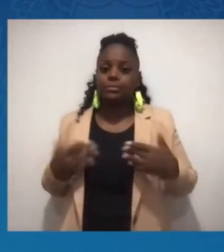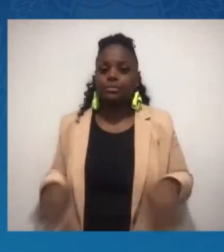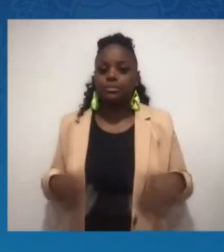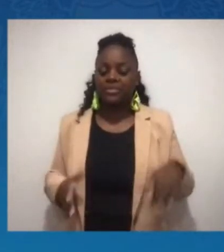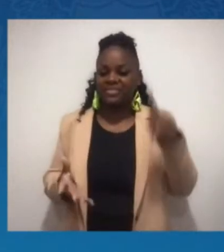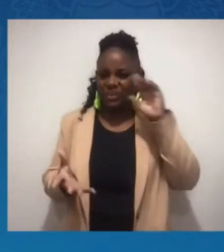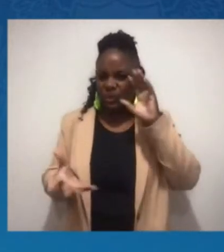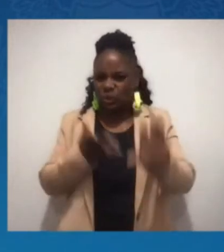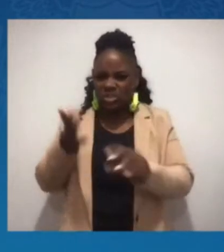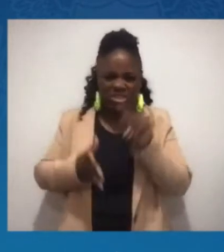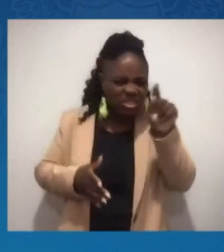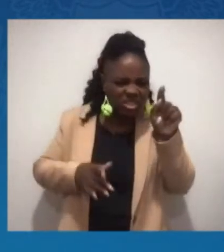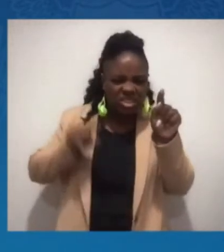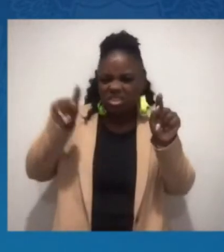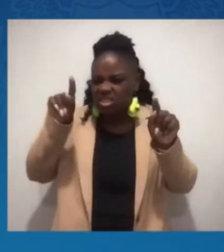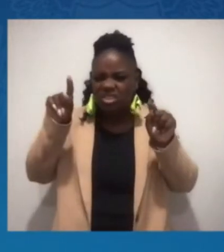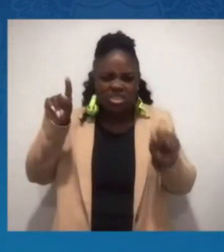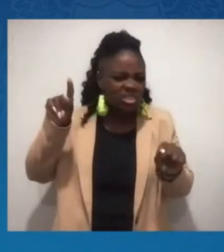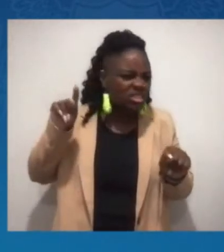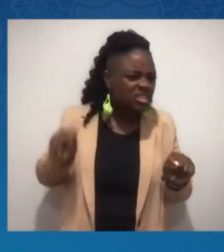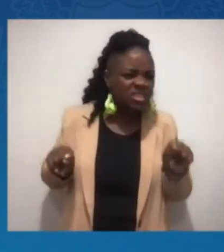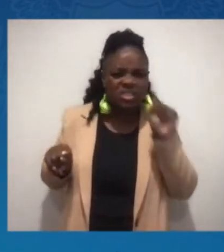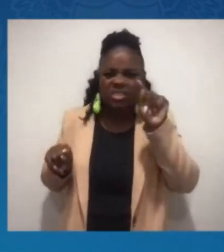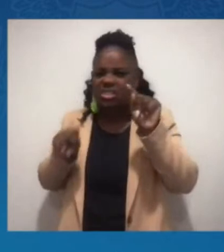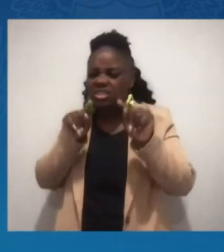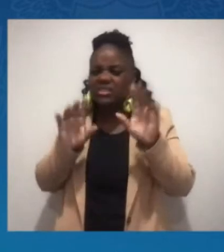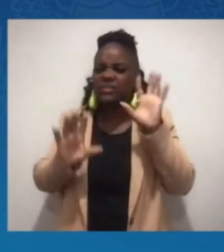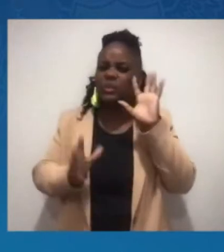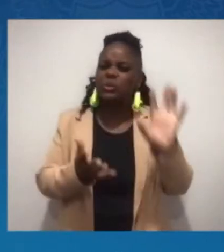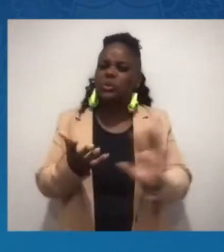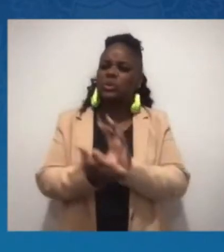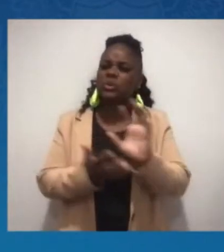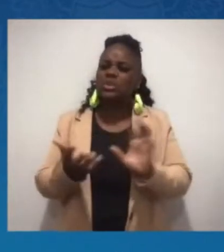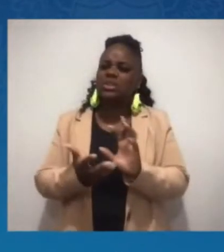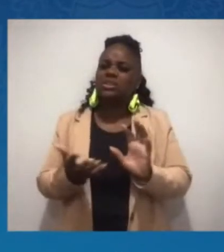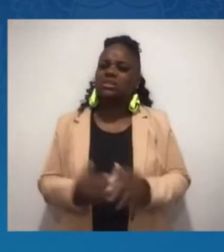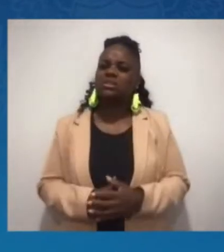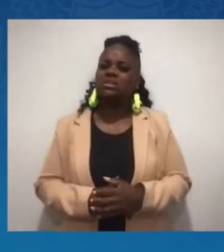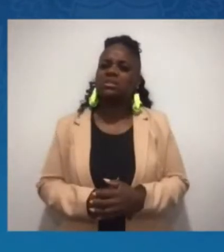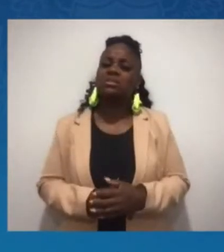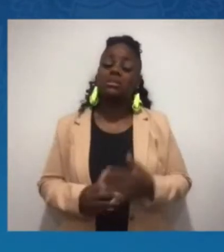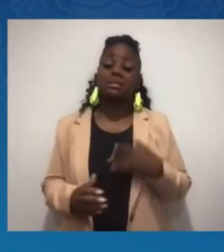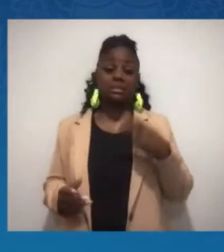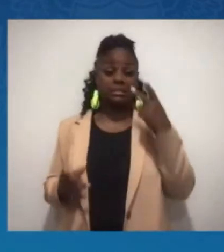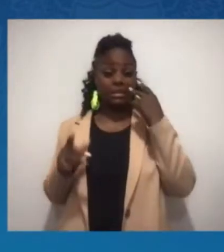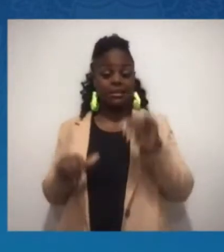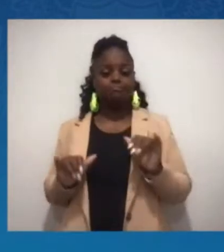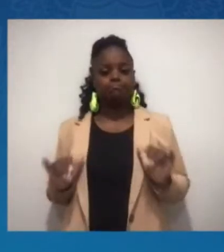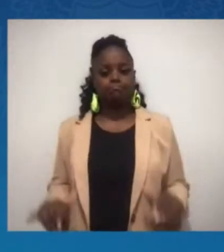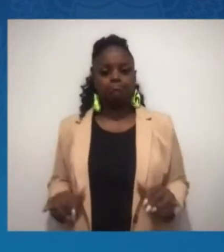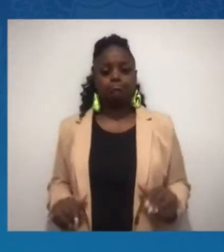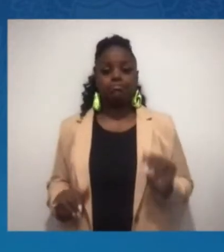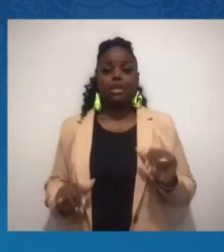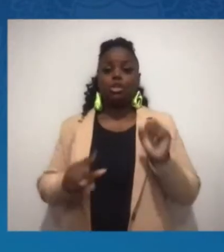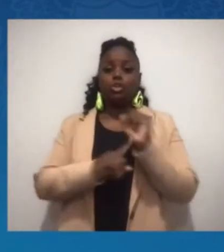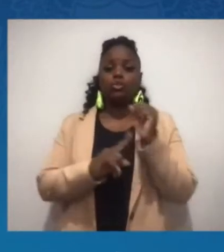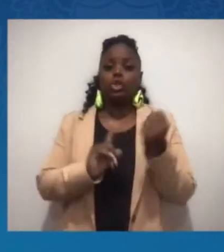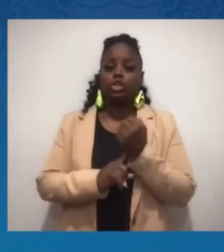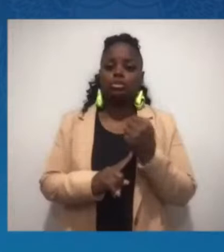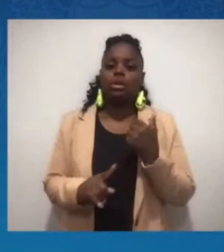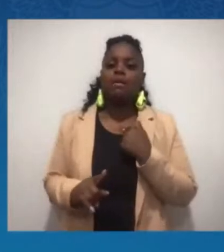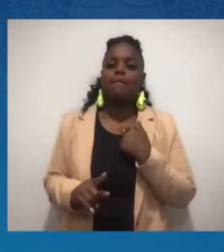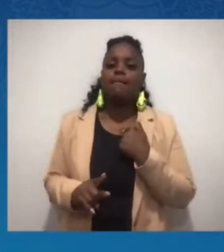And when we see that, we know that is a situation that is ripe for misinformation